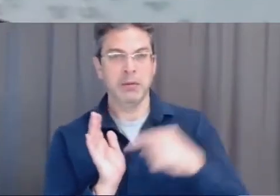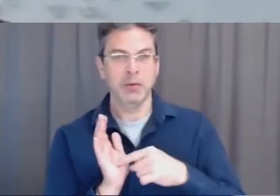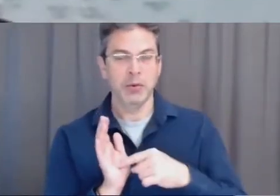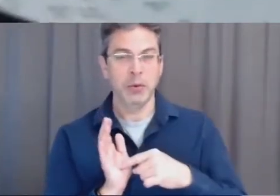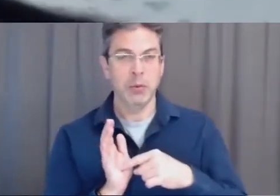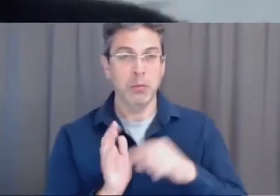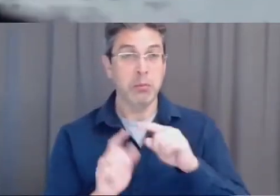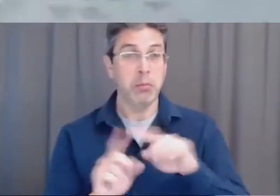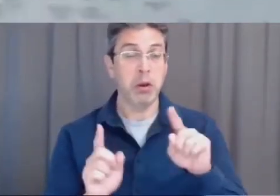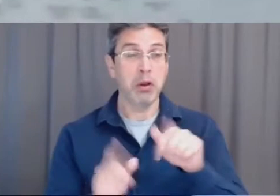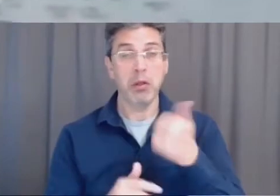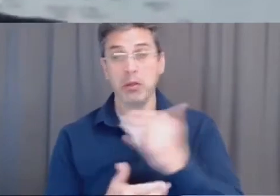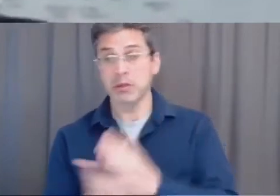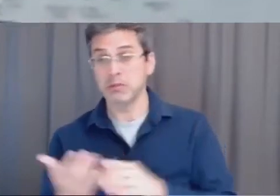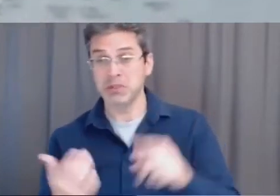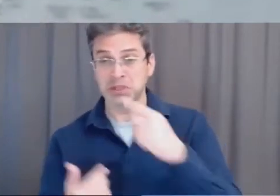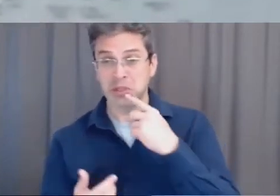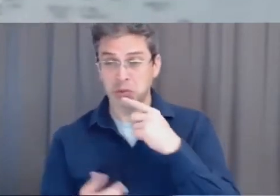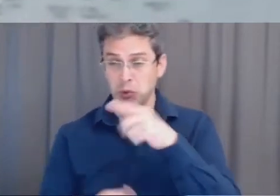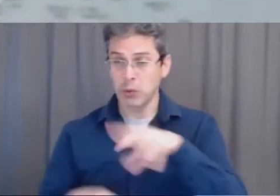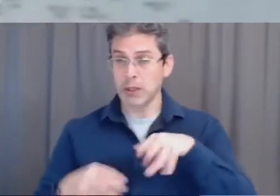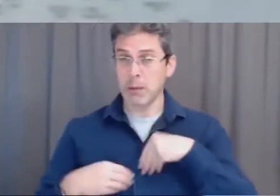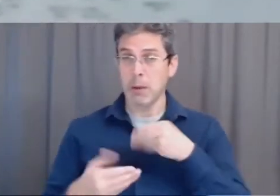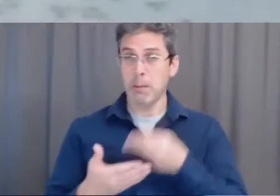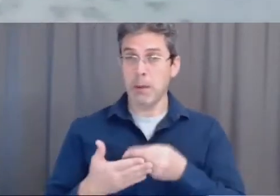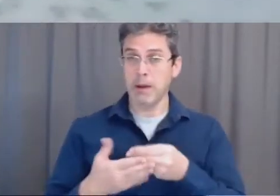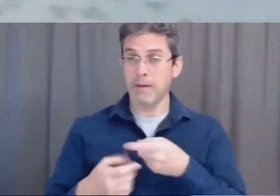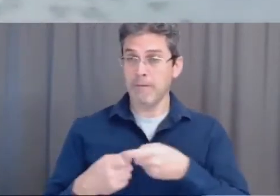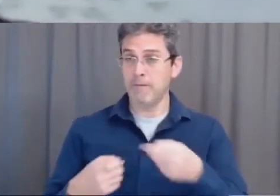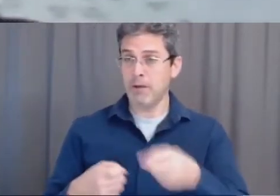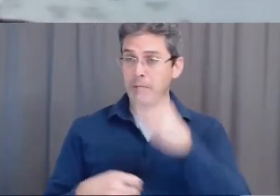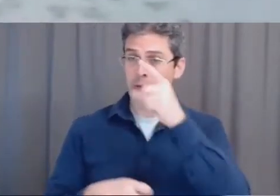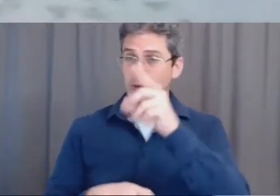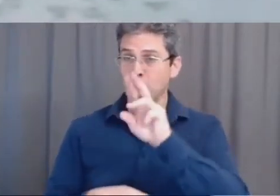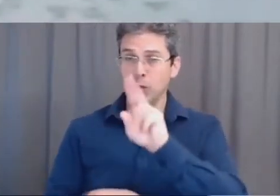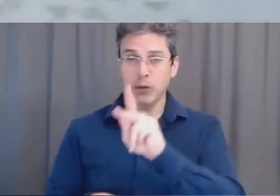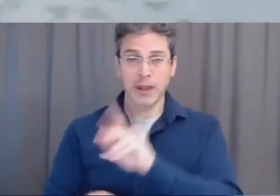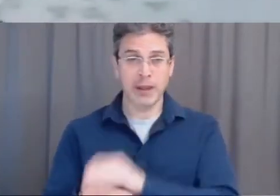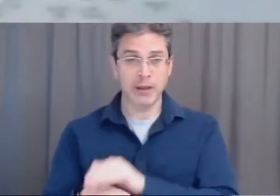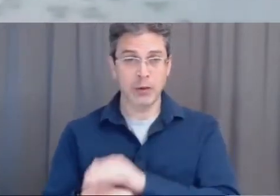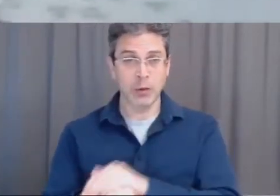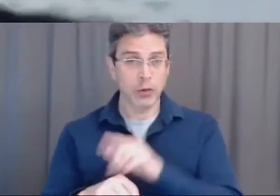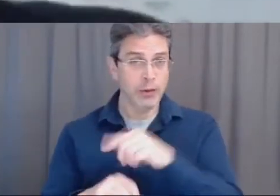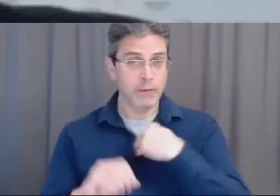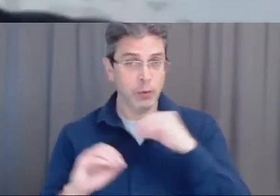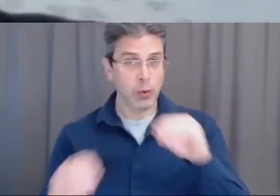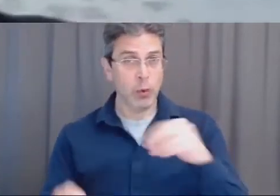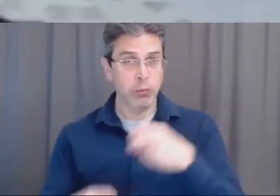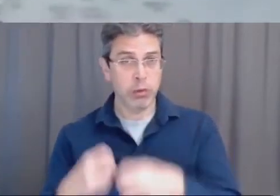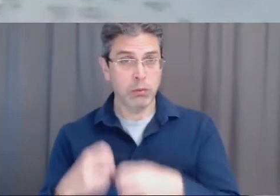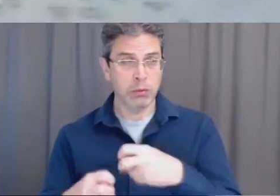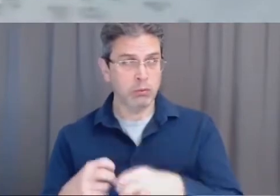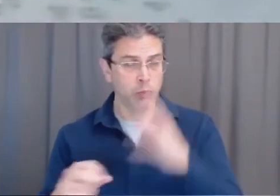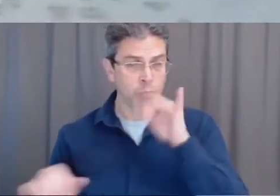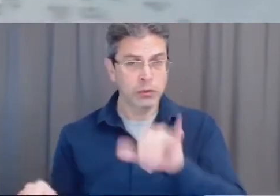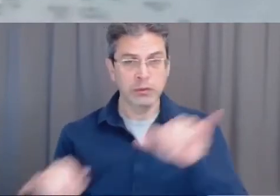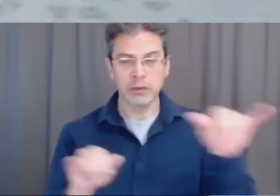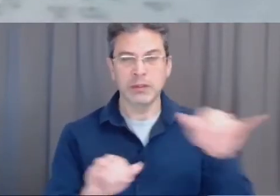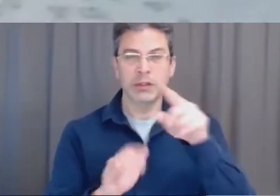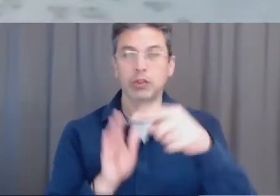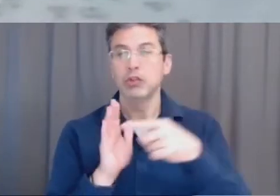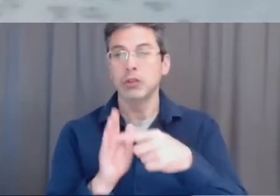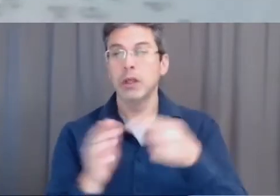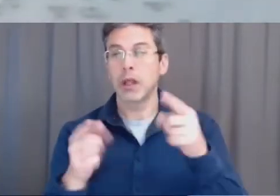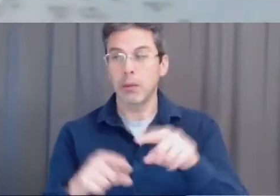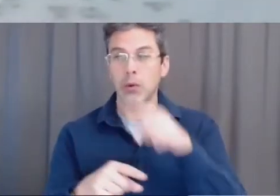say, yeah, well, you're taking money from, I don't know, the UK government, which there's no question that it has contributed to the Yemen conflict, for example, and whose